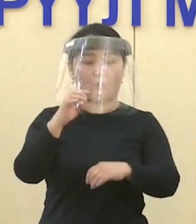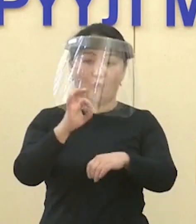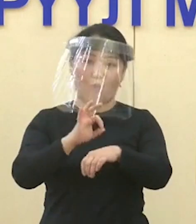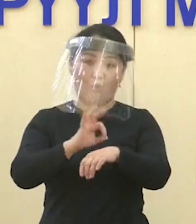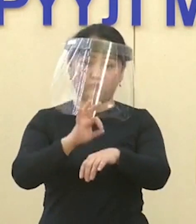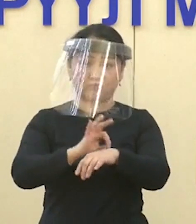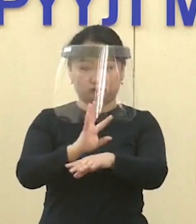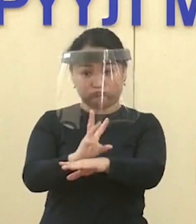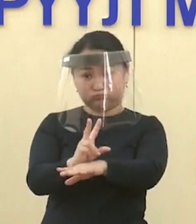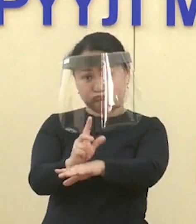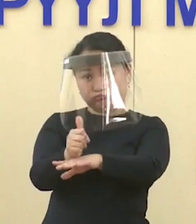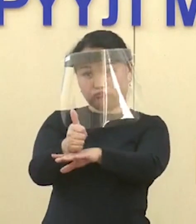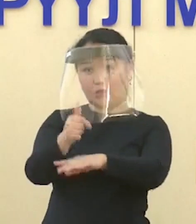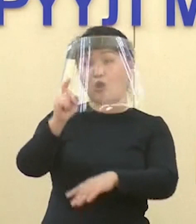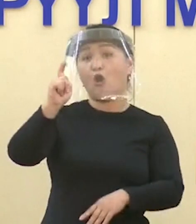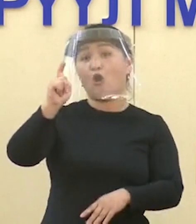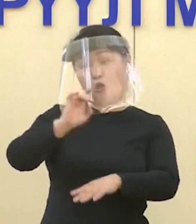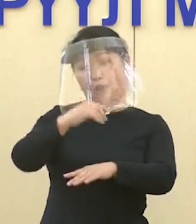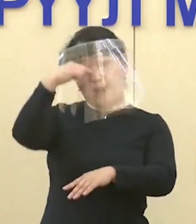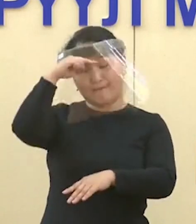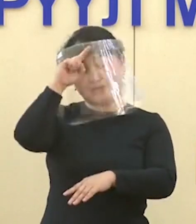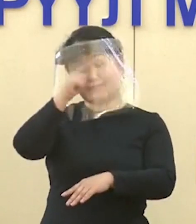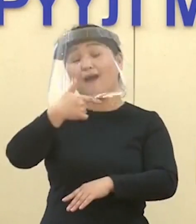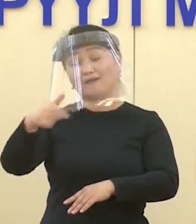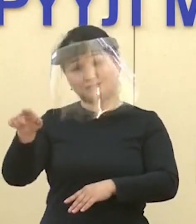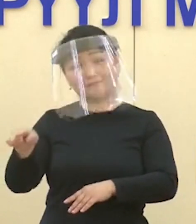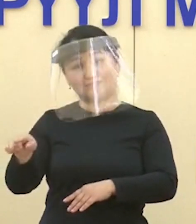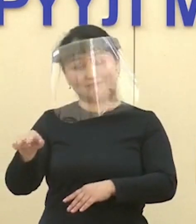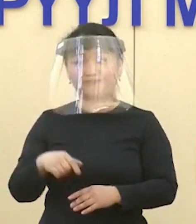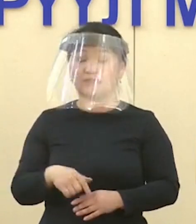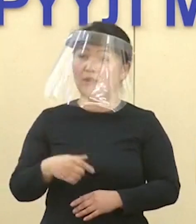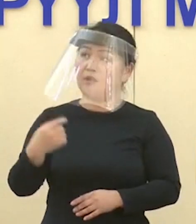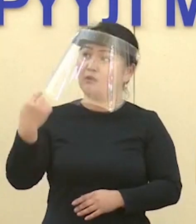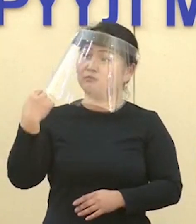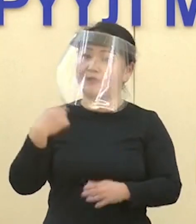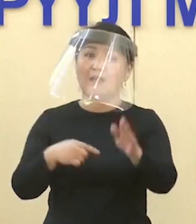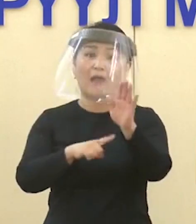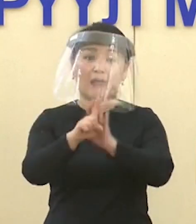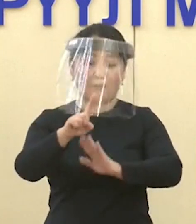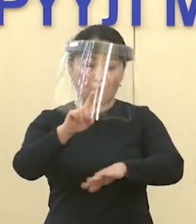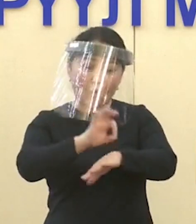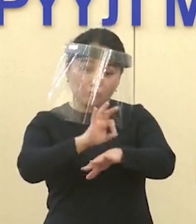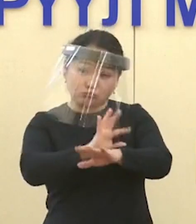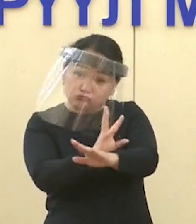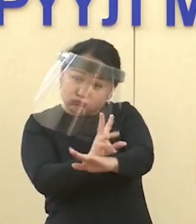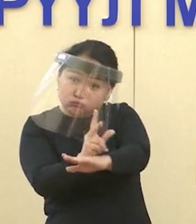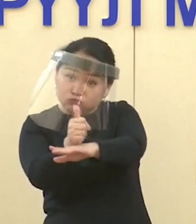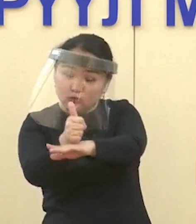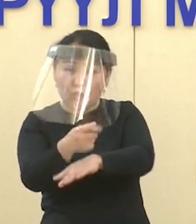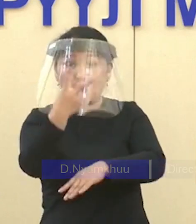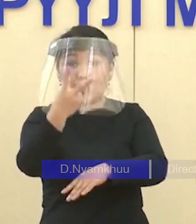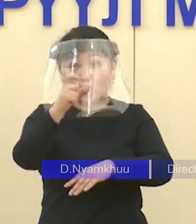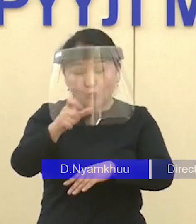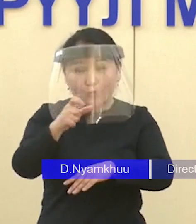of people who have fully recovered to 5. The previous 4 recovered people are already discharged from the hospital, 2